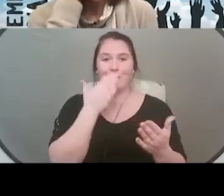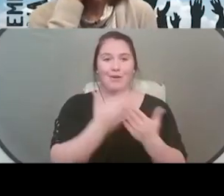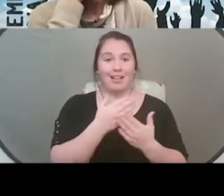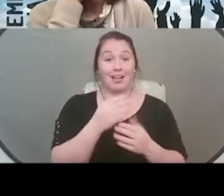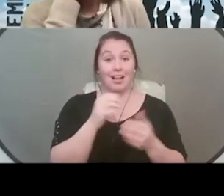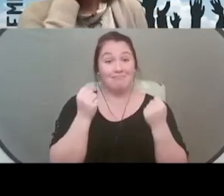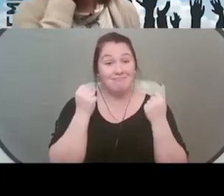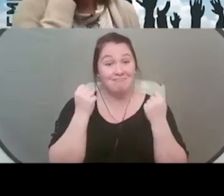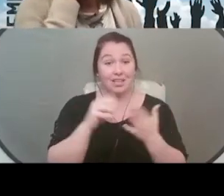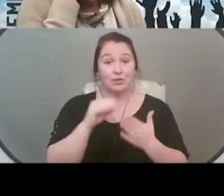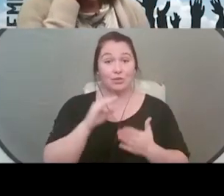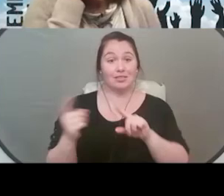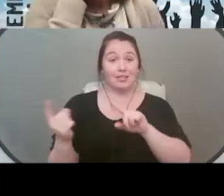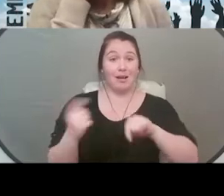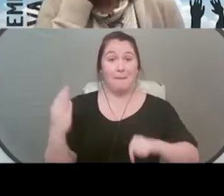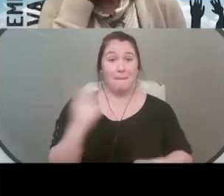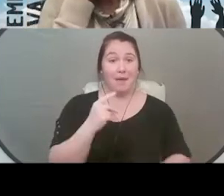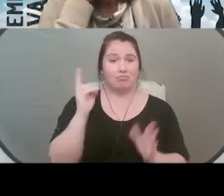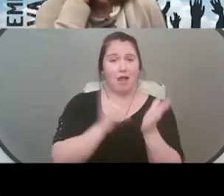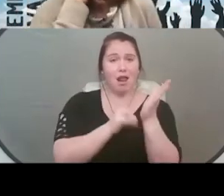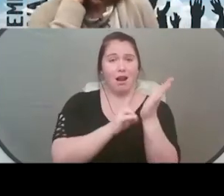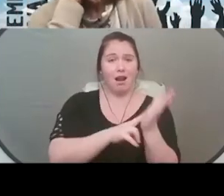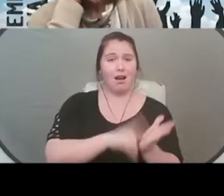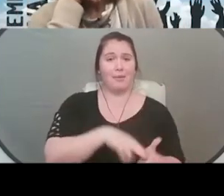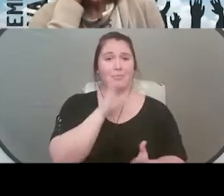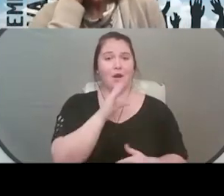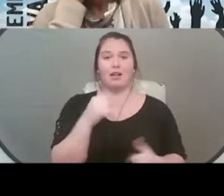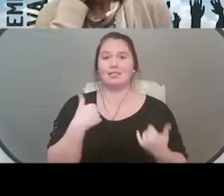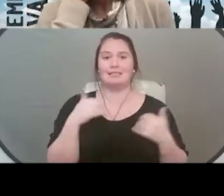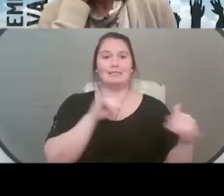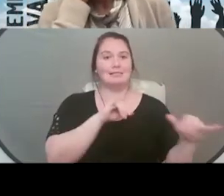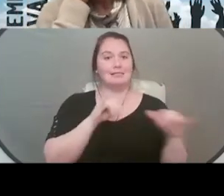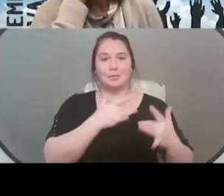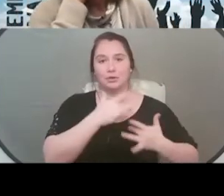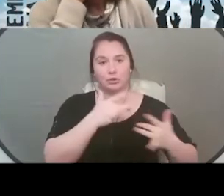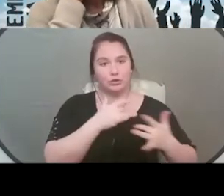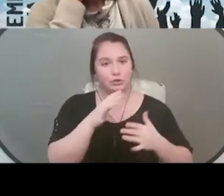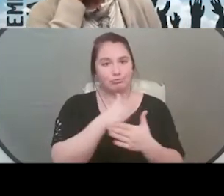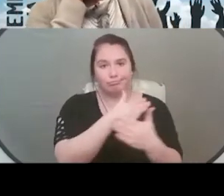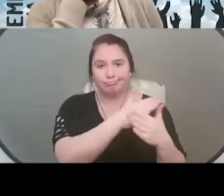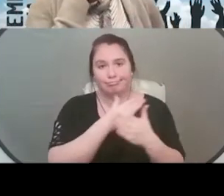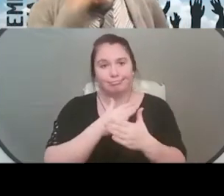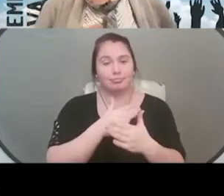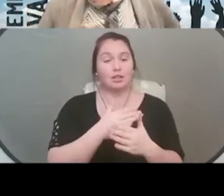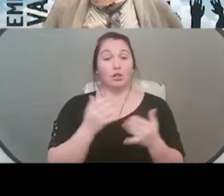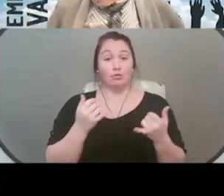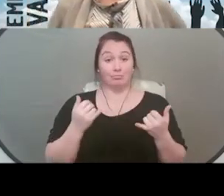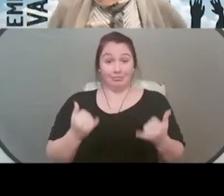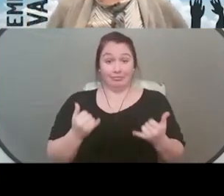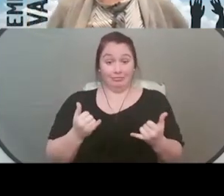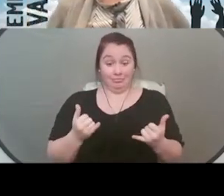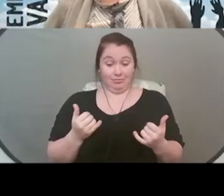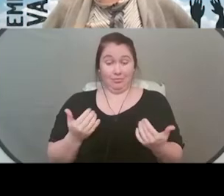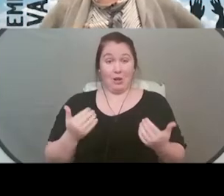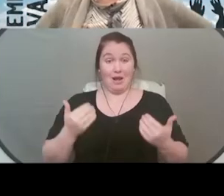back home. And I share the same concern with y'all, man. I think that currently what we have, we're almost at capacity.